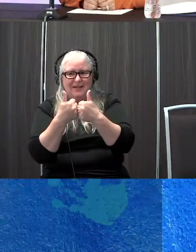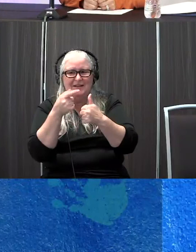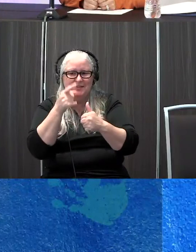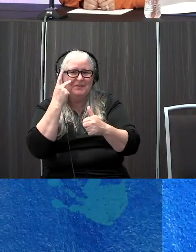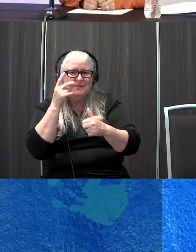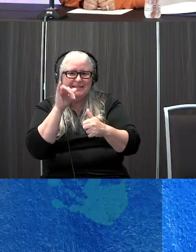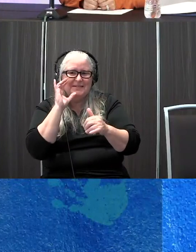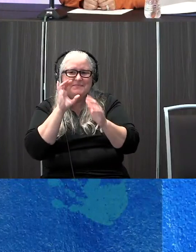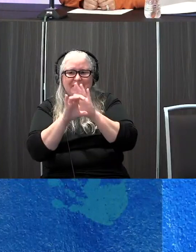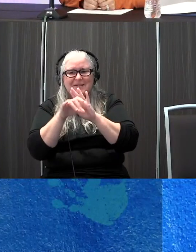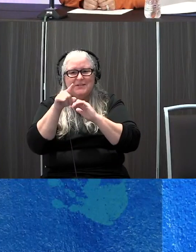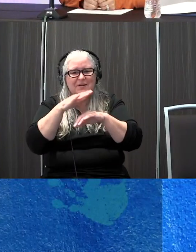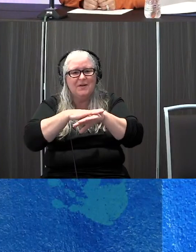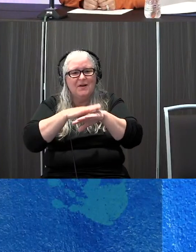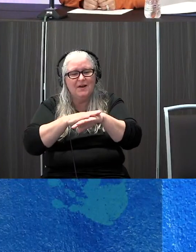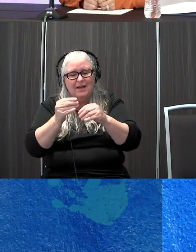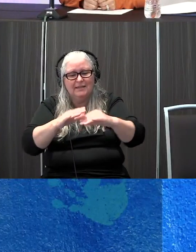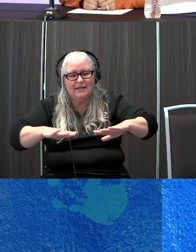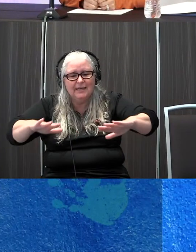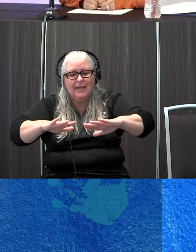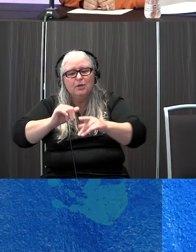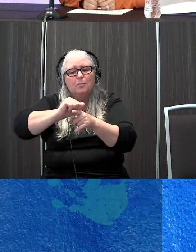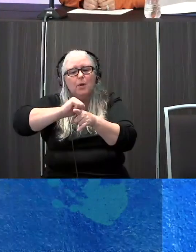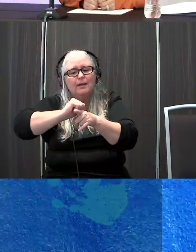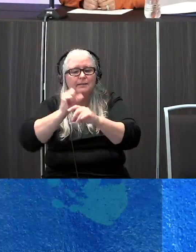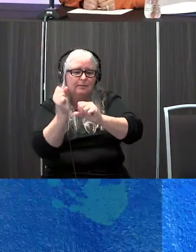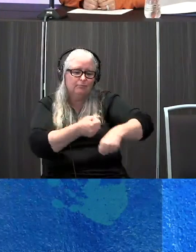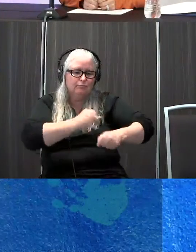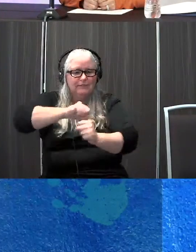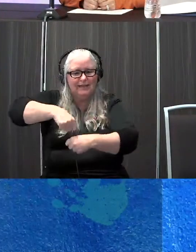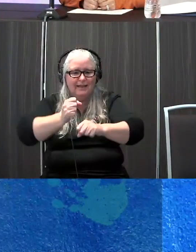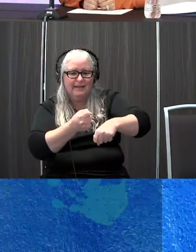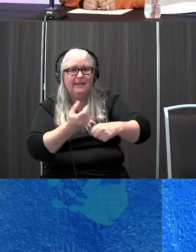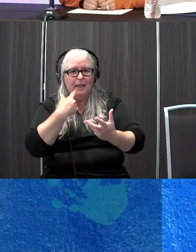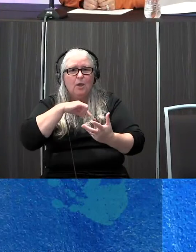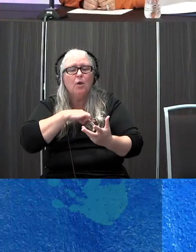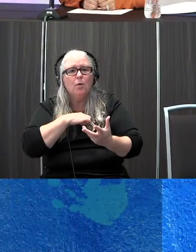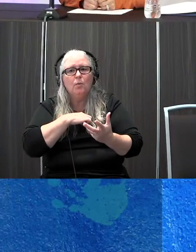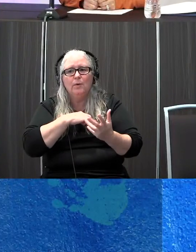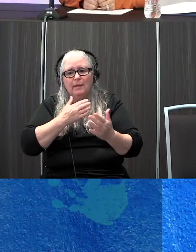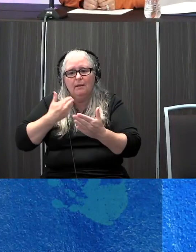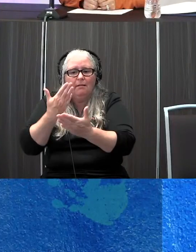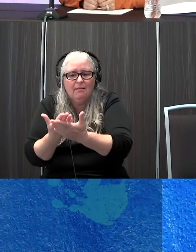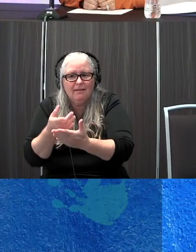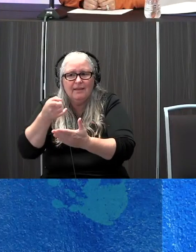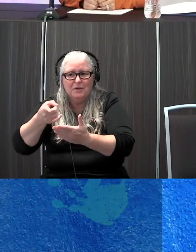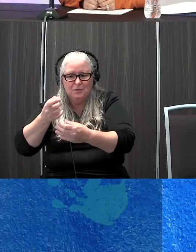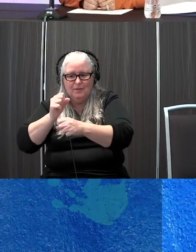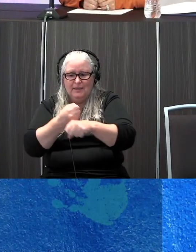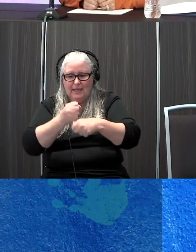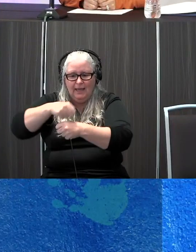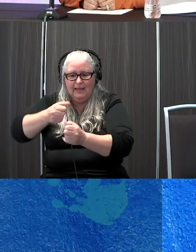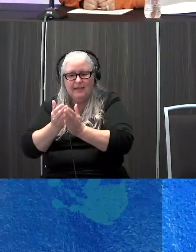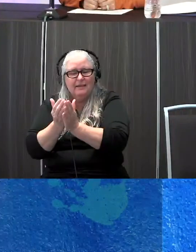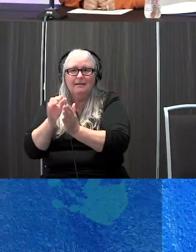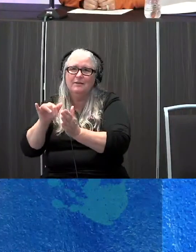brother practicing going kayaking. And then we made it to actually kayaking, which was huge. But I